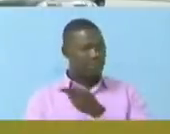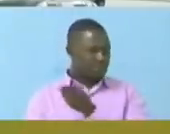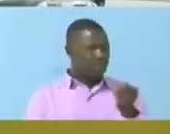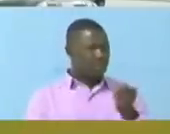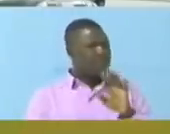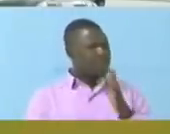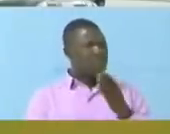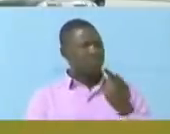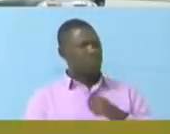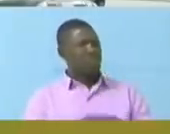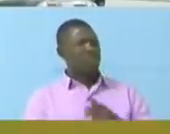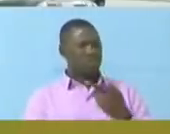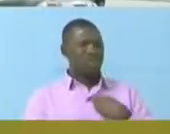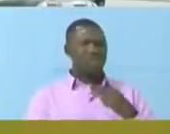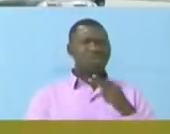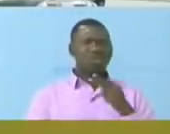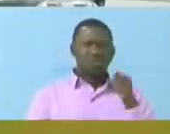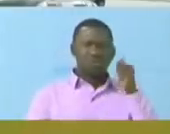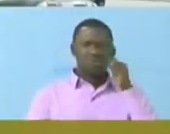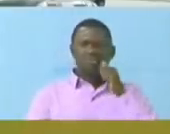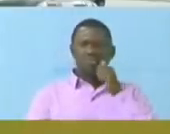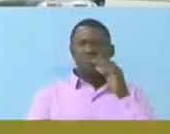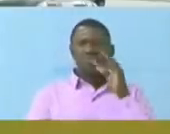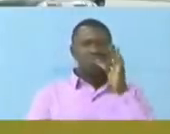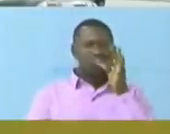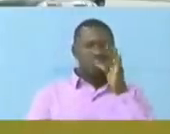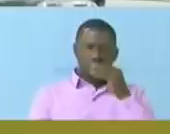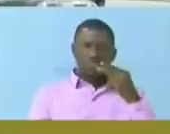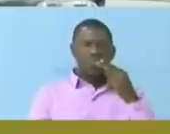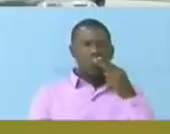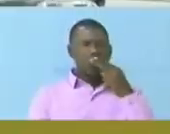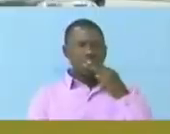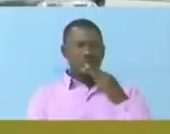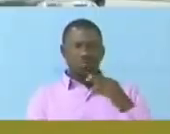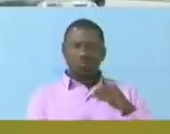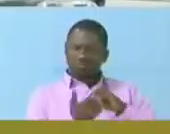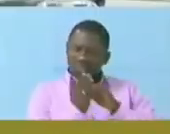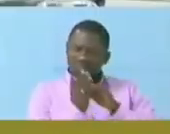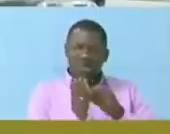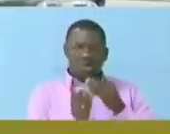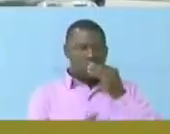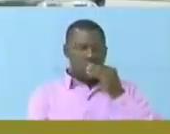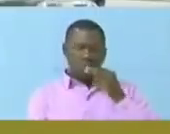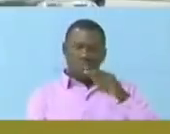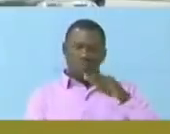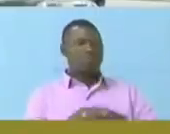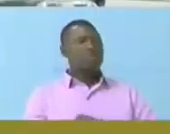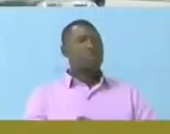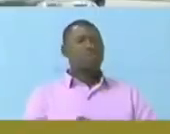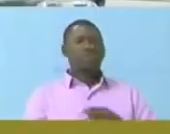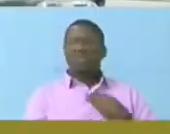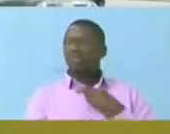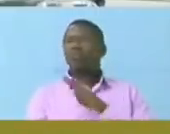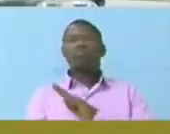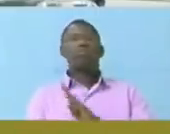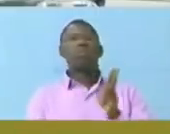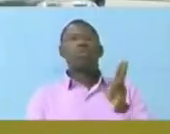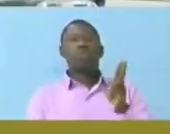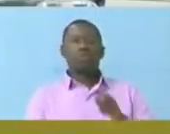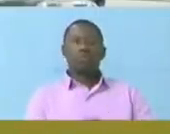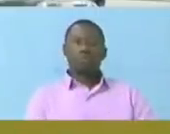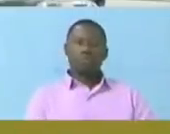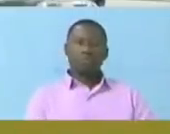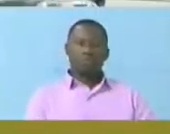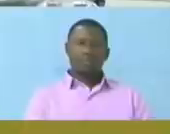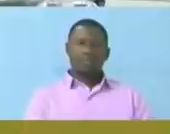they take drugs. I said, no way. Nko hani wotekela. Let everybody